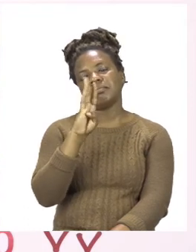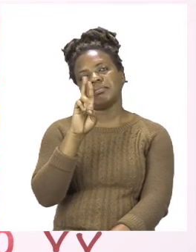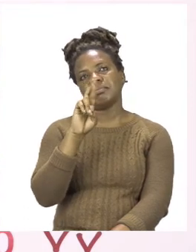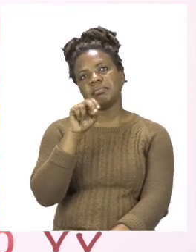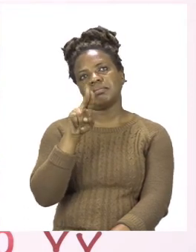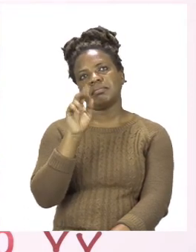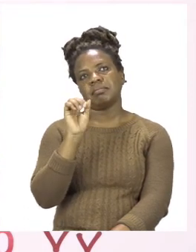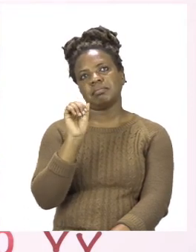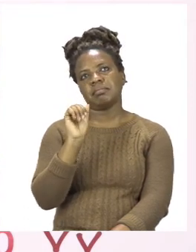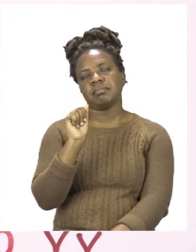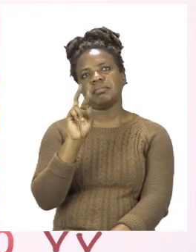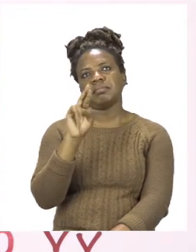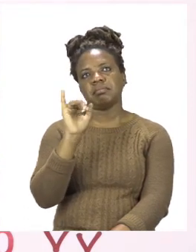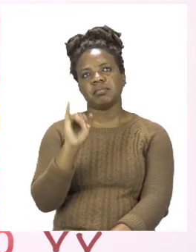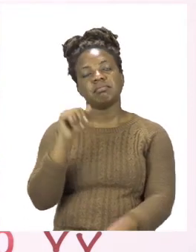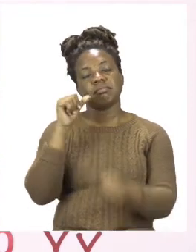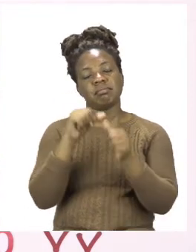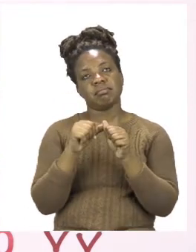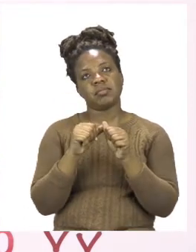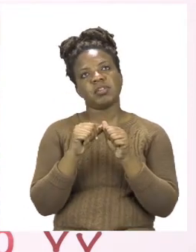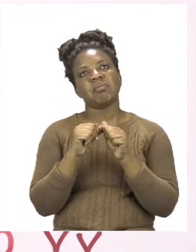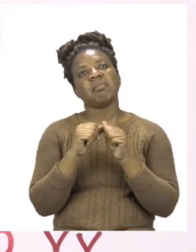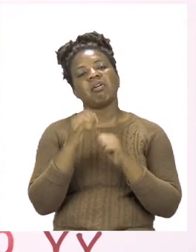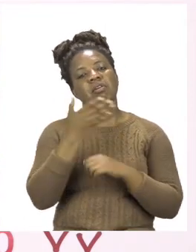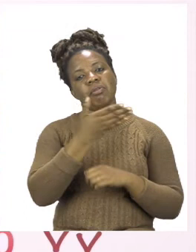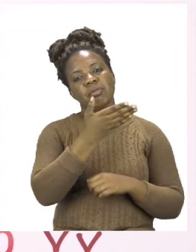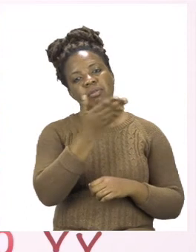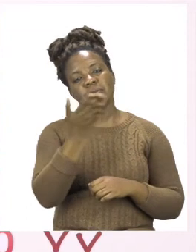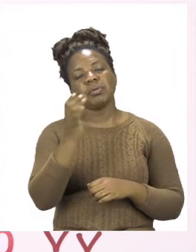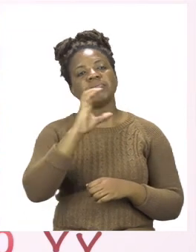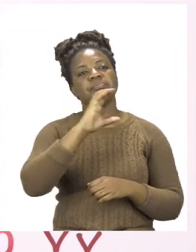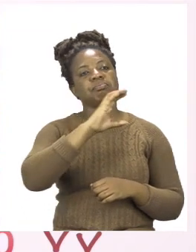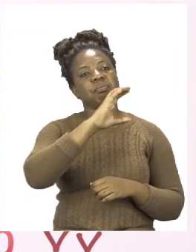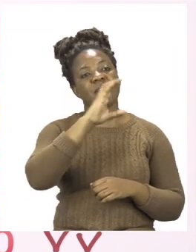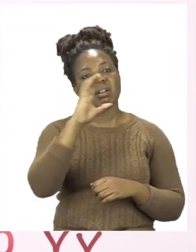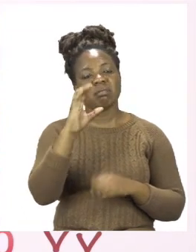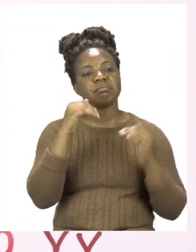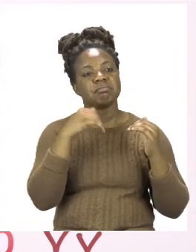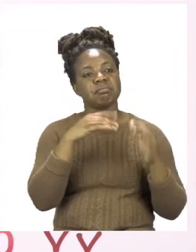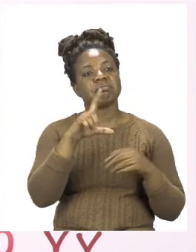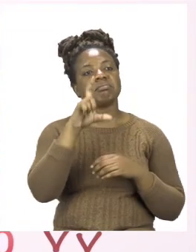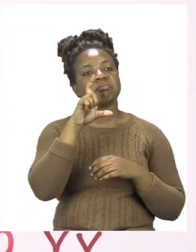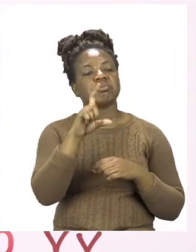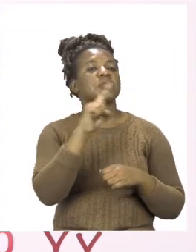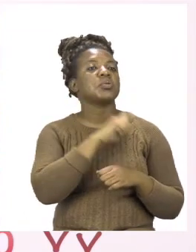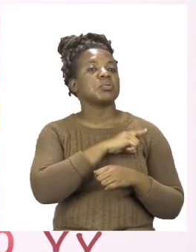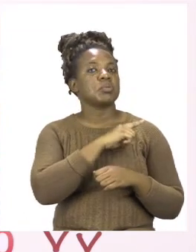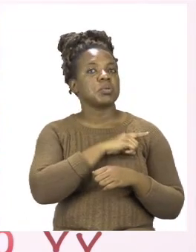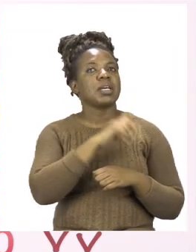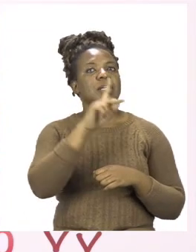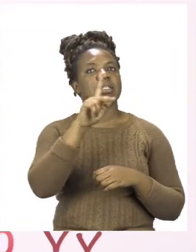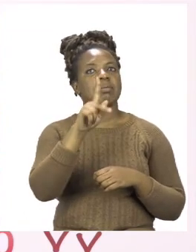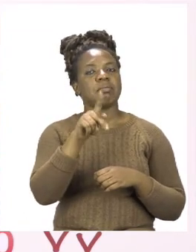Remember, each month starts with a capital letter because it is a proper noun. So make